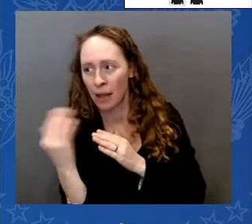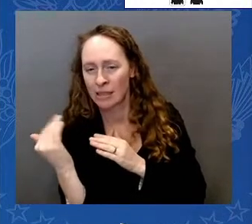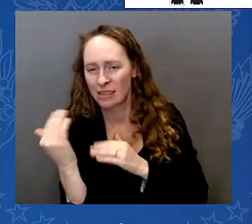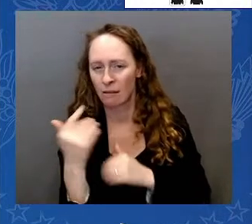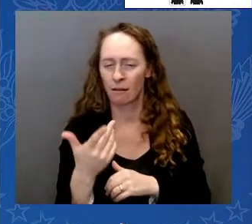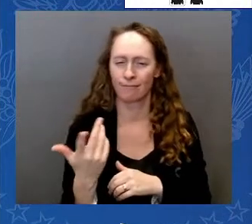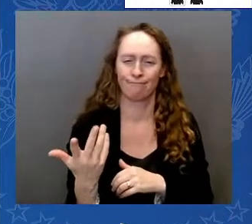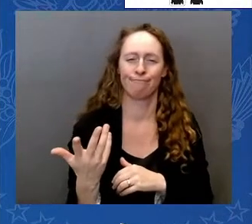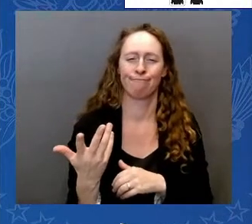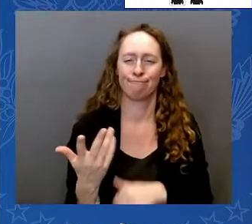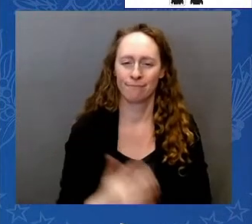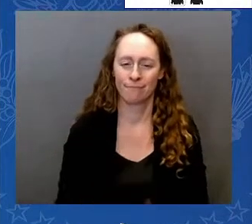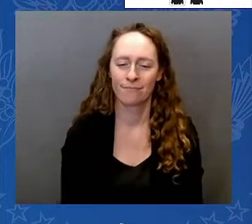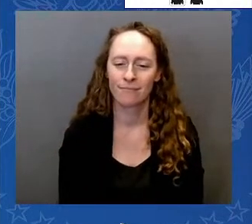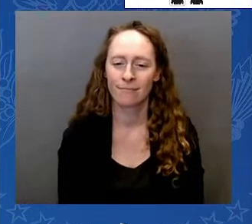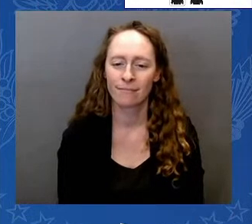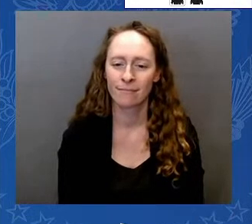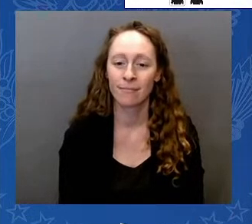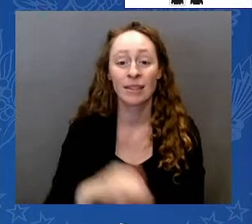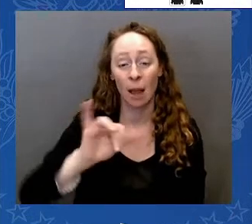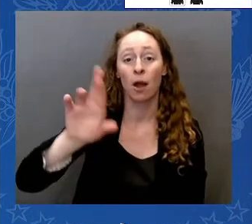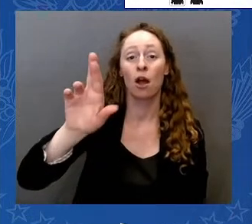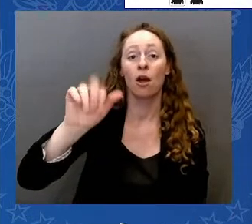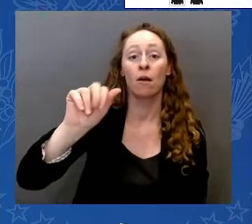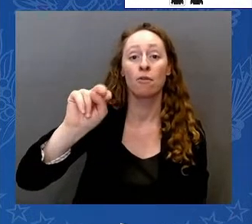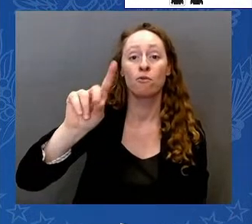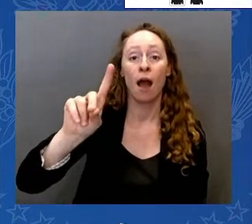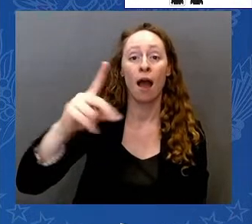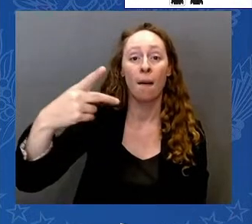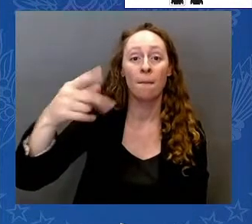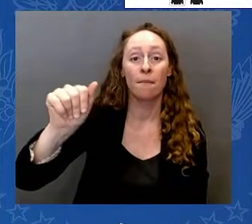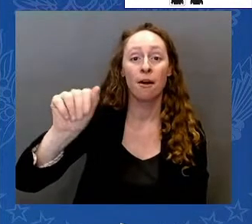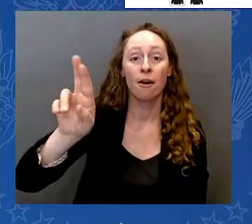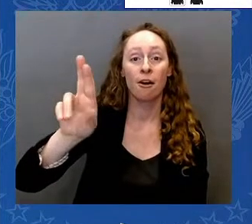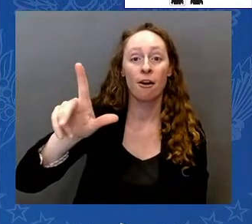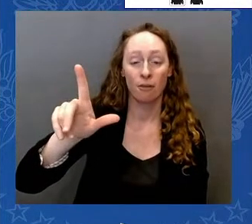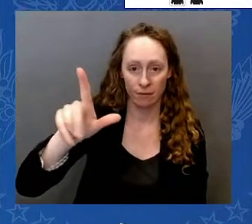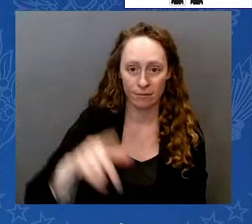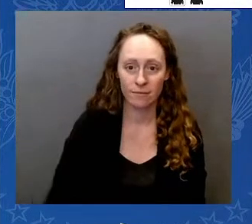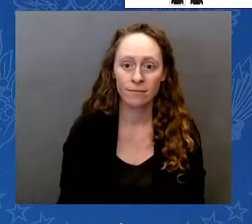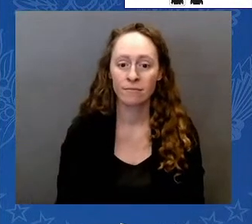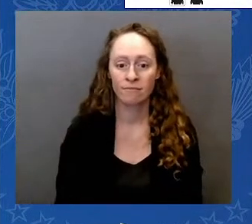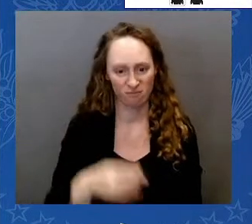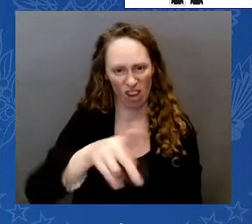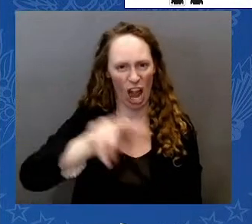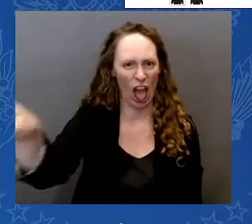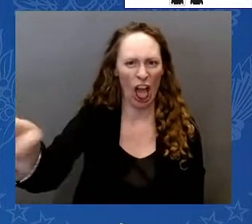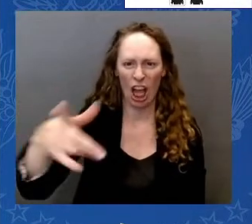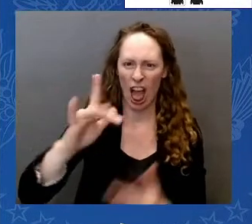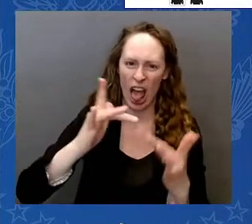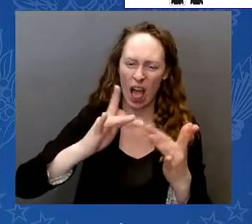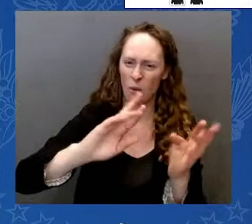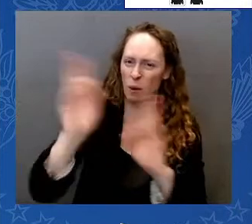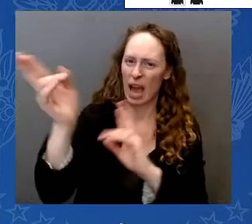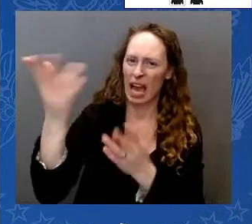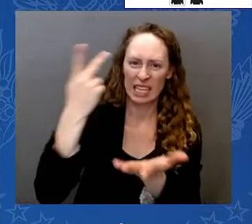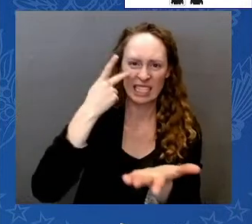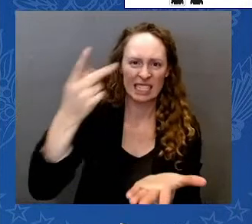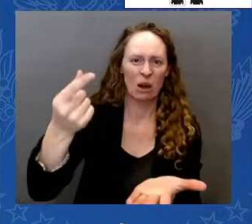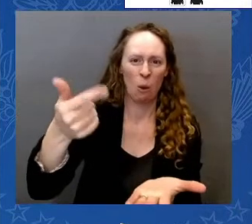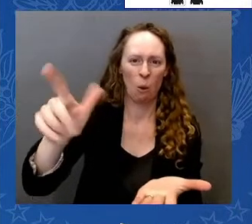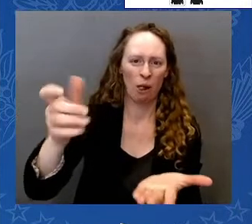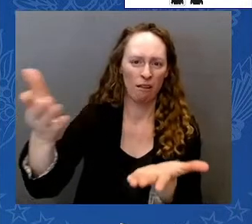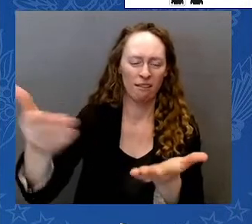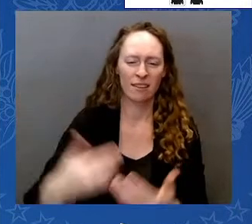Socialism. I didn't know there were that many socialist Republicans. Think about it. I'm serious. Let's